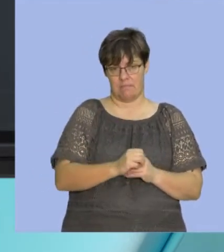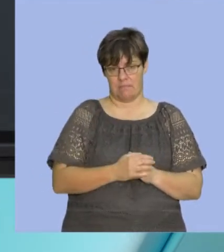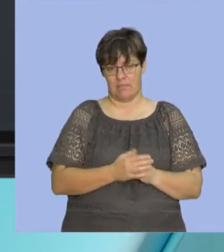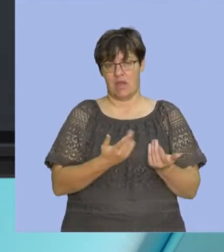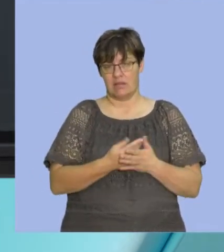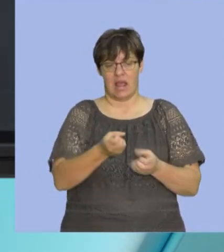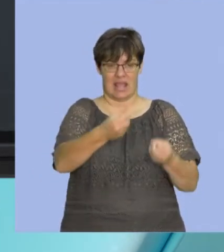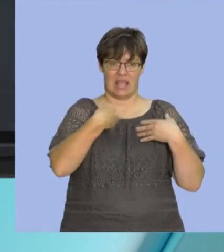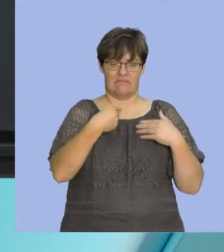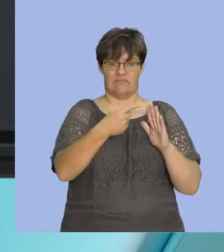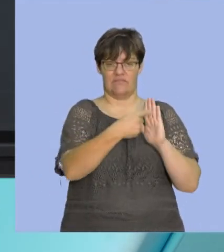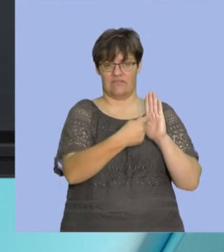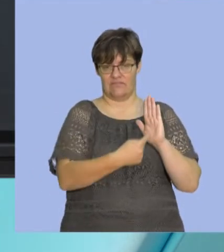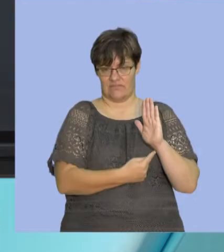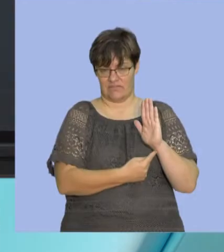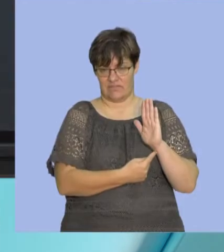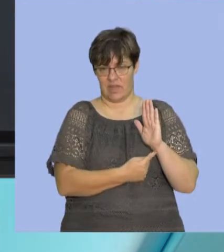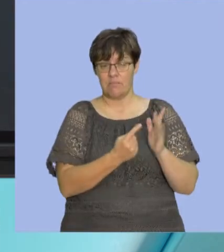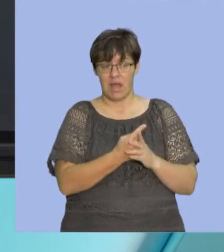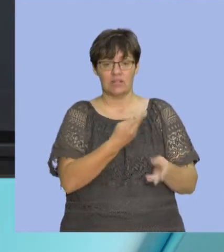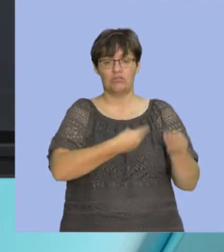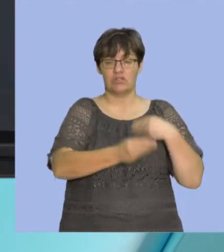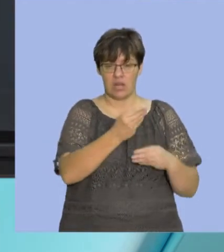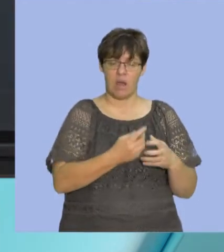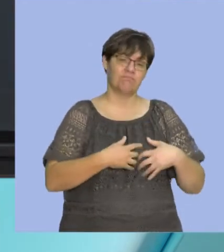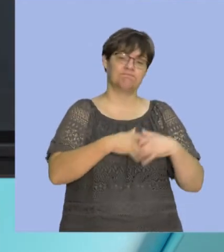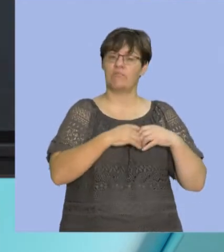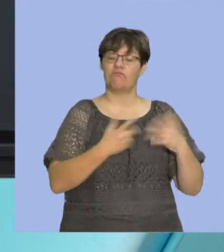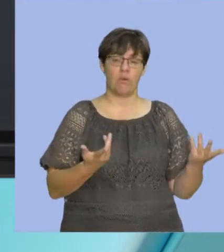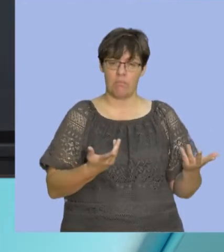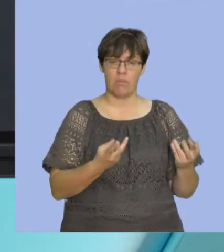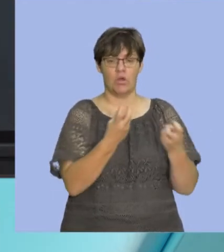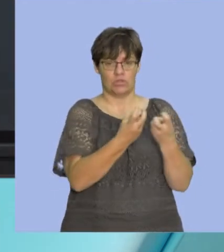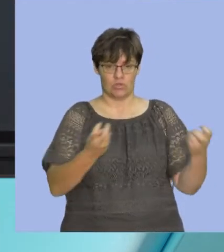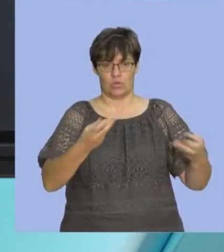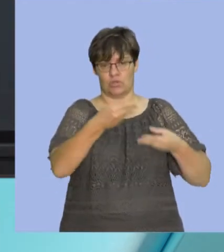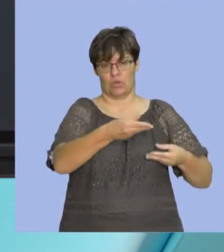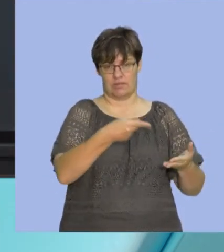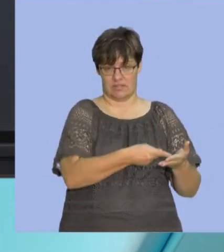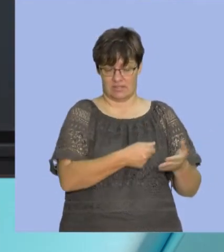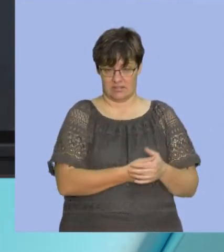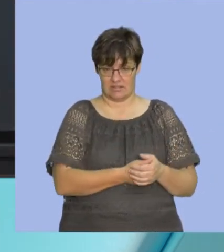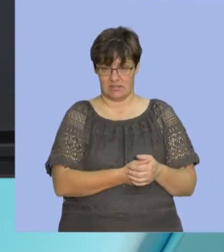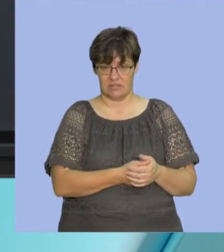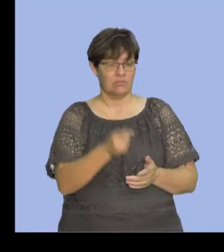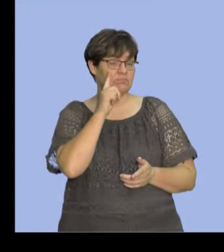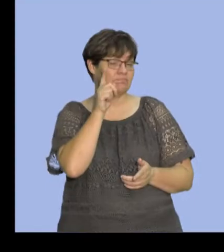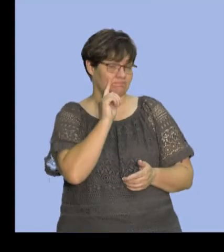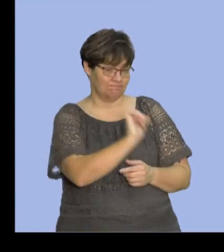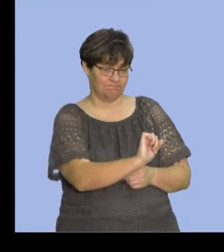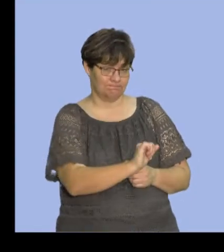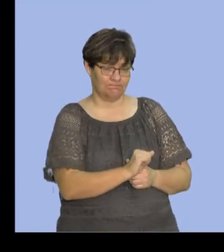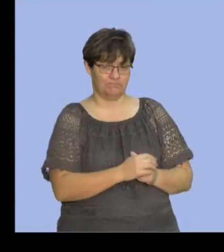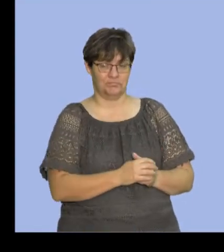the transactions, but in reality, that transaction originated from a source document. So check the